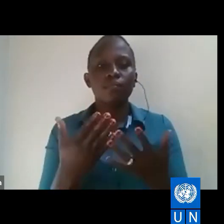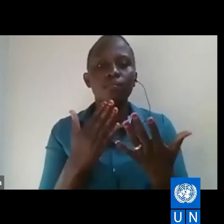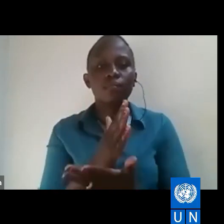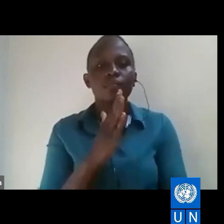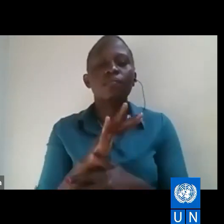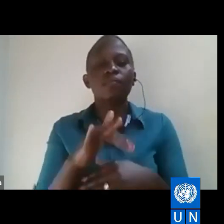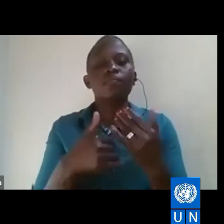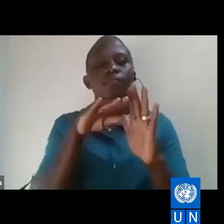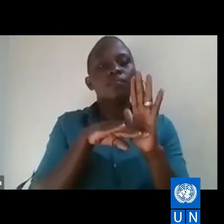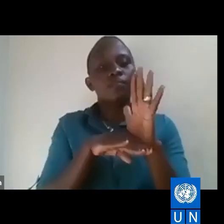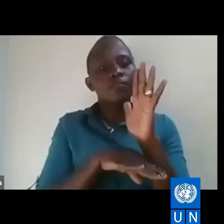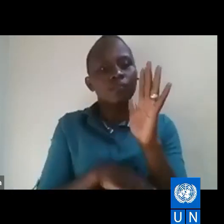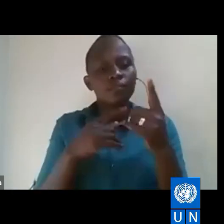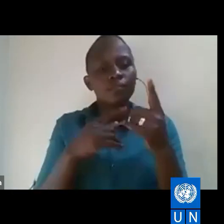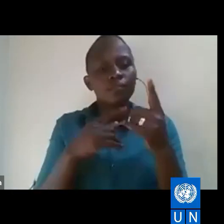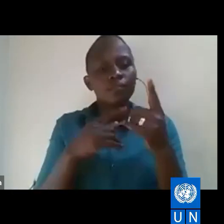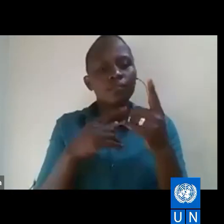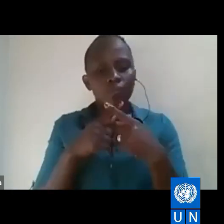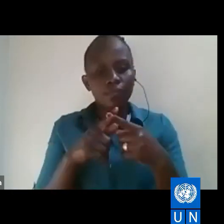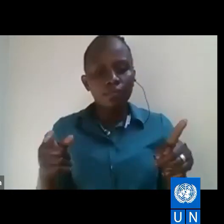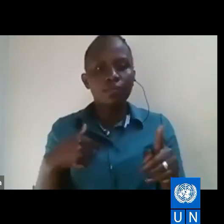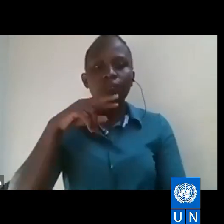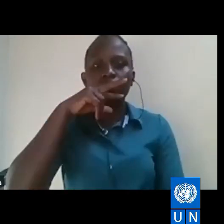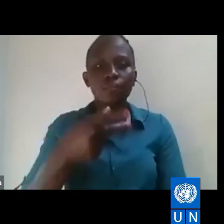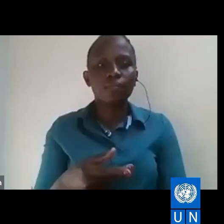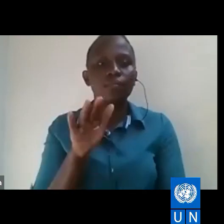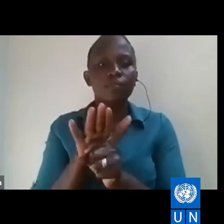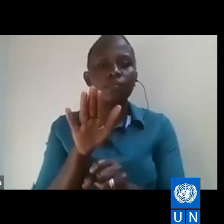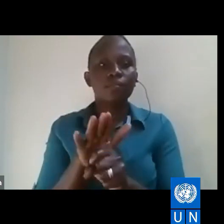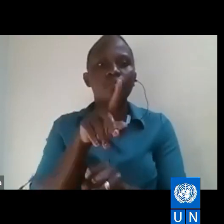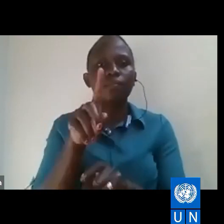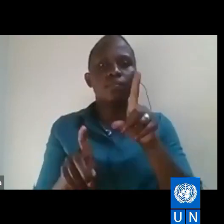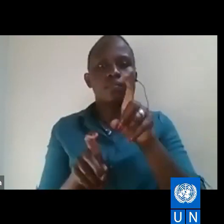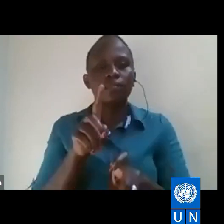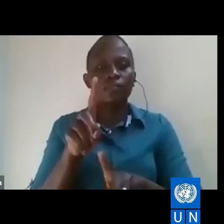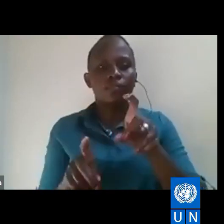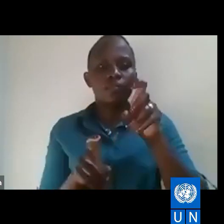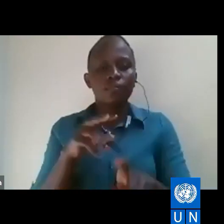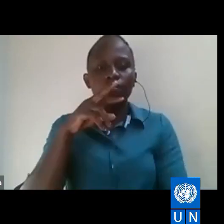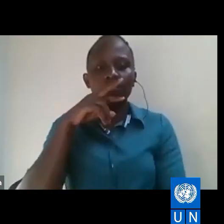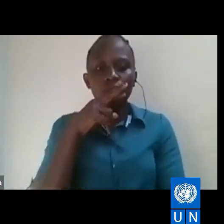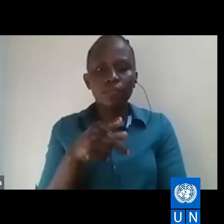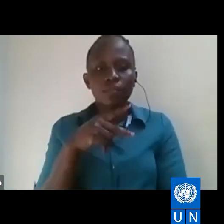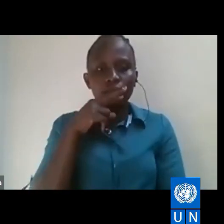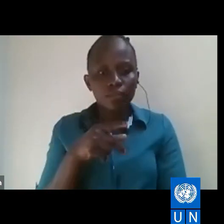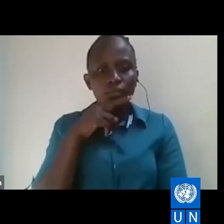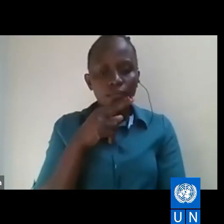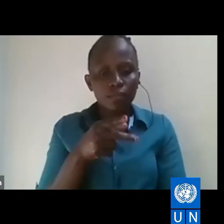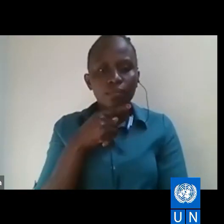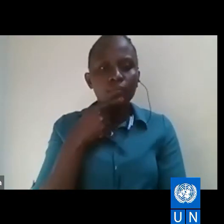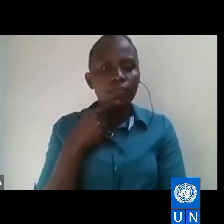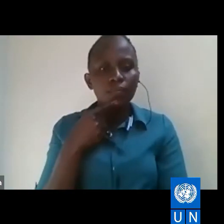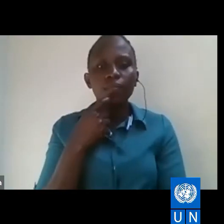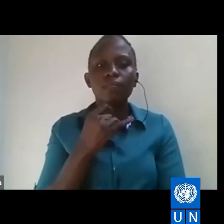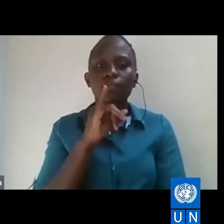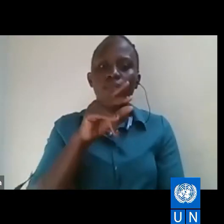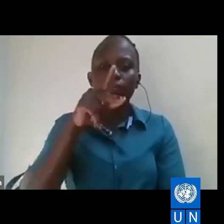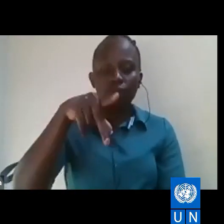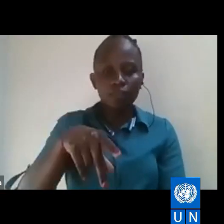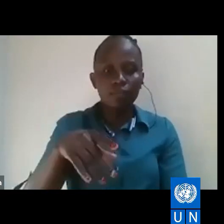to most of the questions in the Q&A regarding IP. Fantastic. So I think,